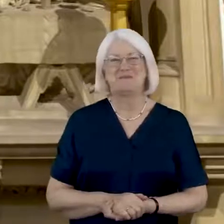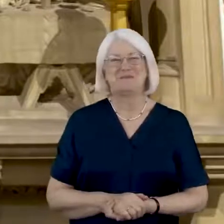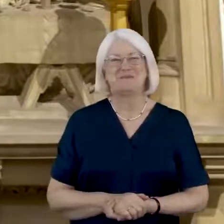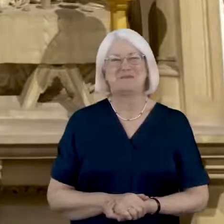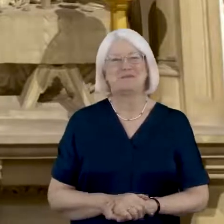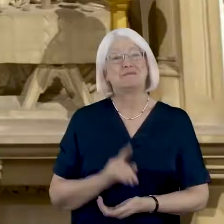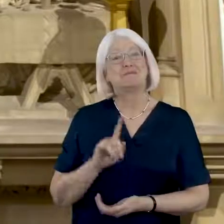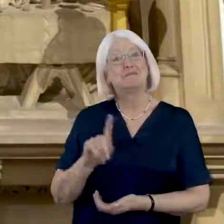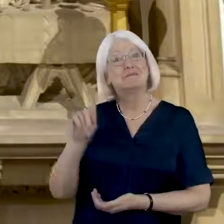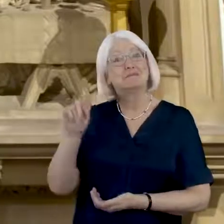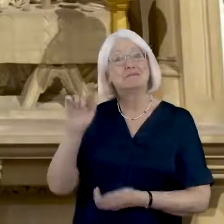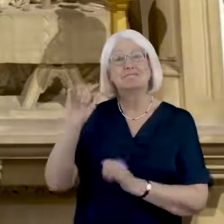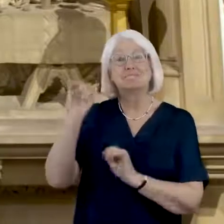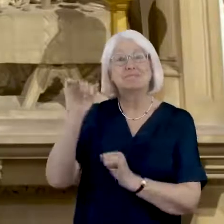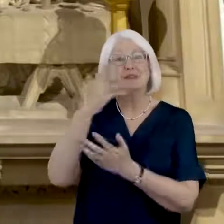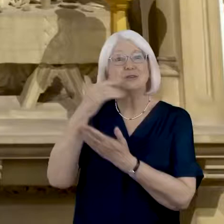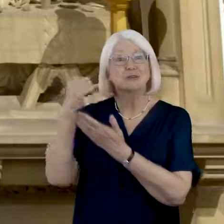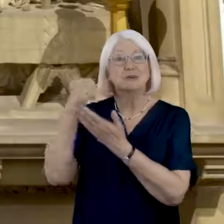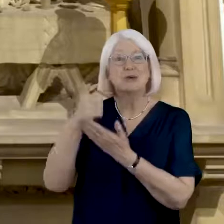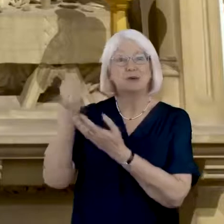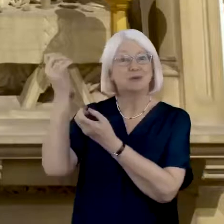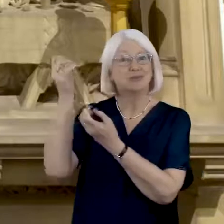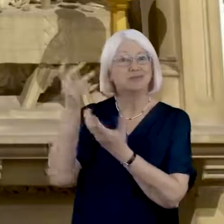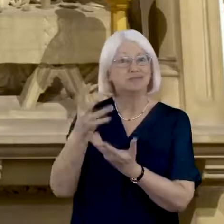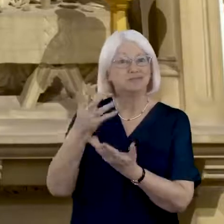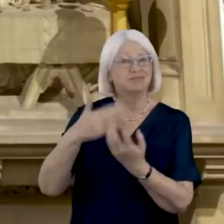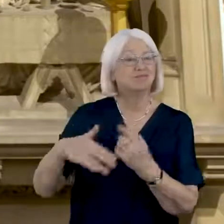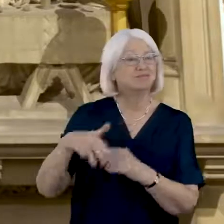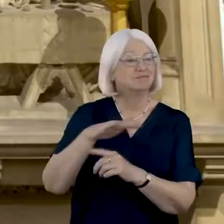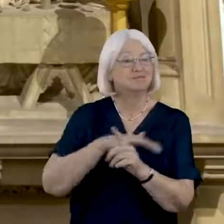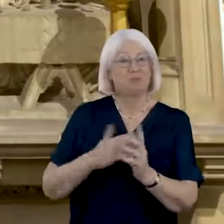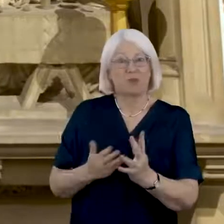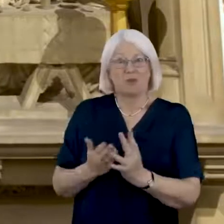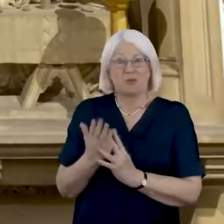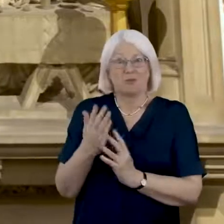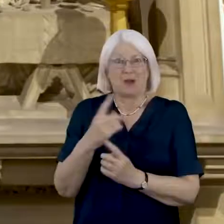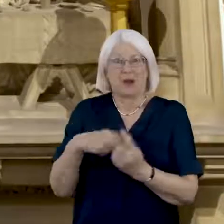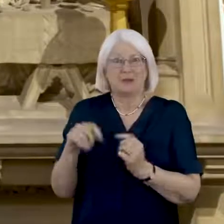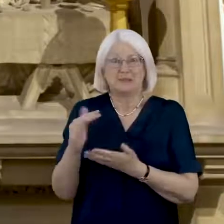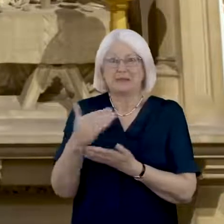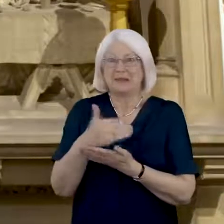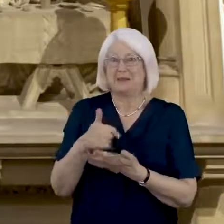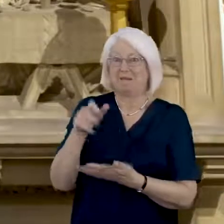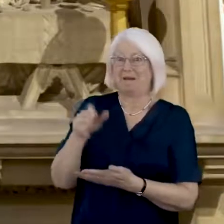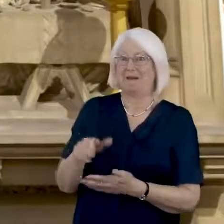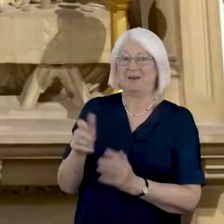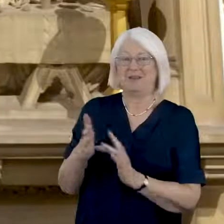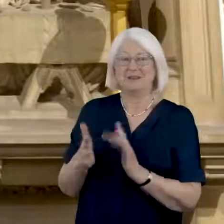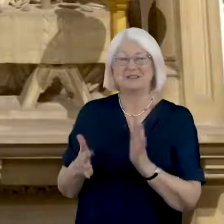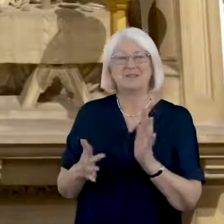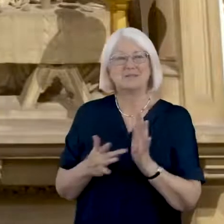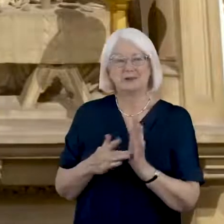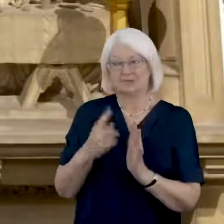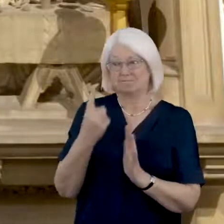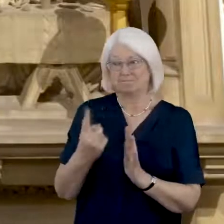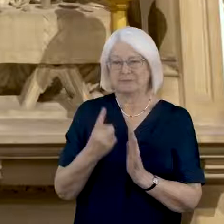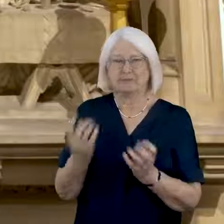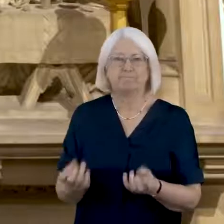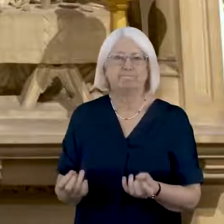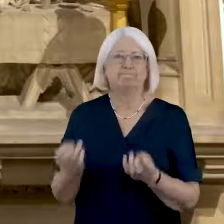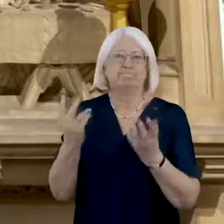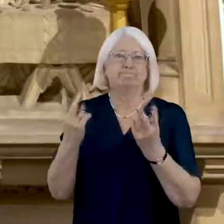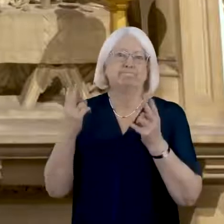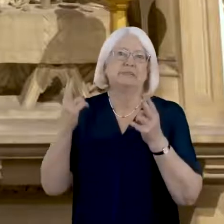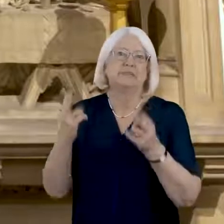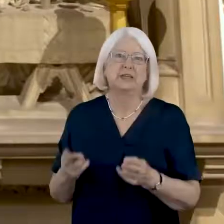The grace of God has dawned upon the world through our Saviour, Jesus Christ, who sacrificed himself for